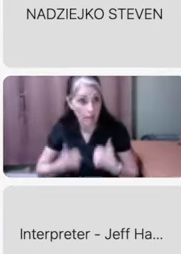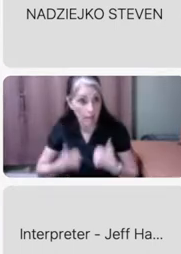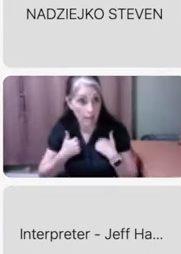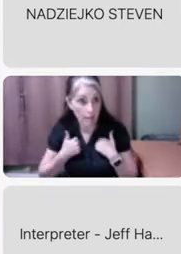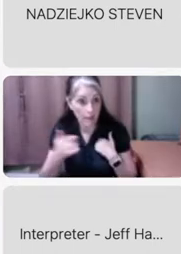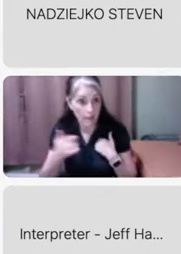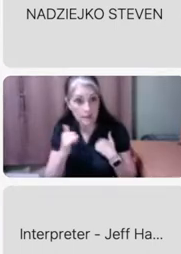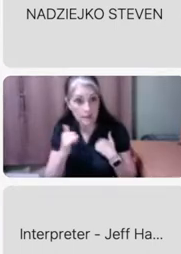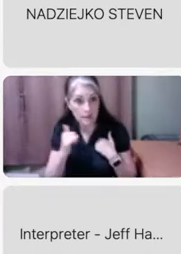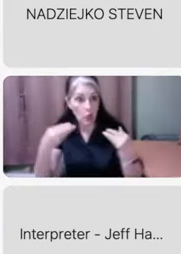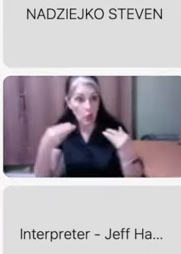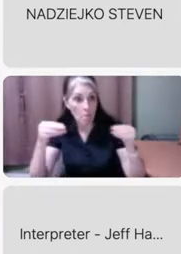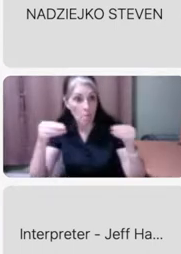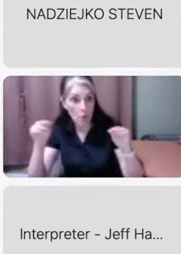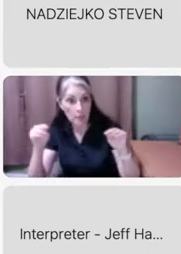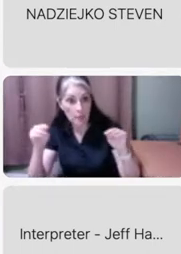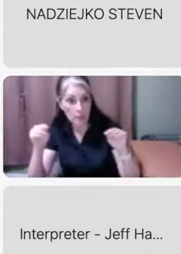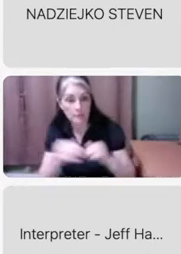next slide please